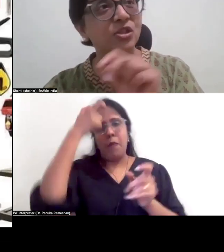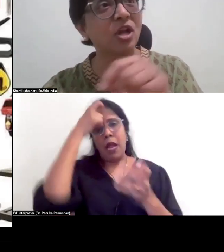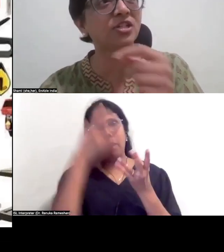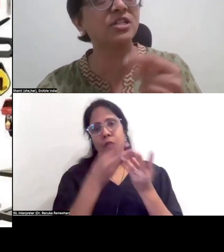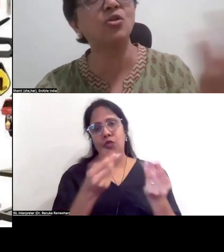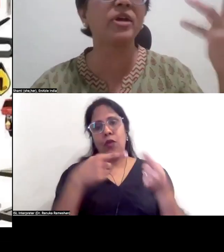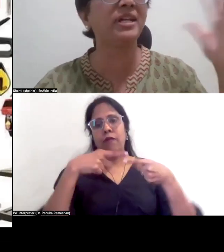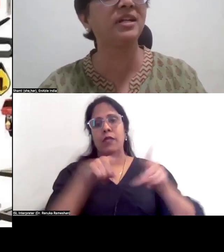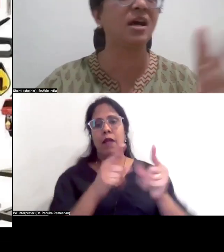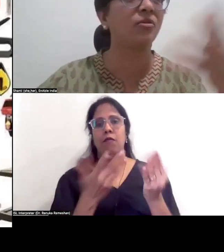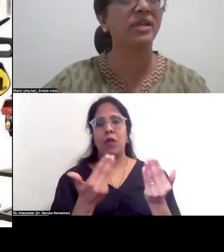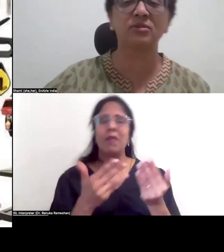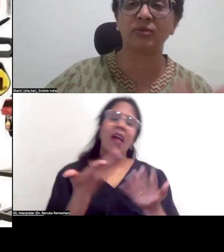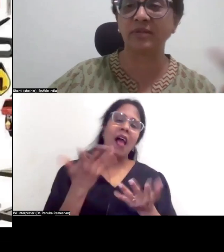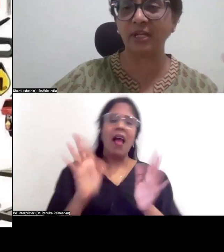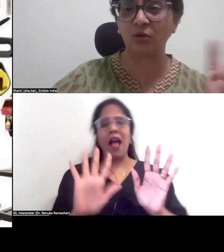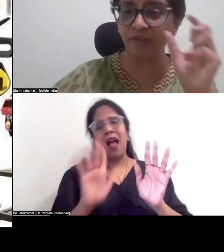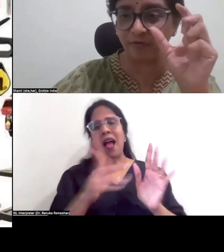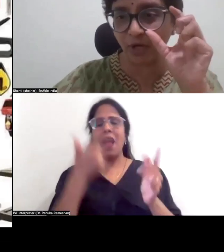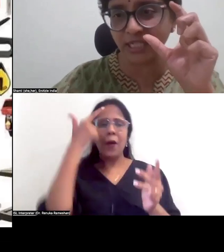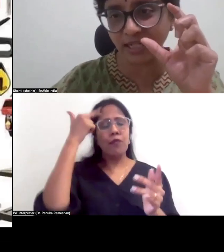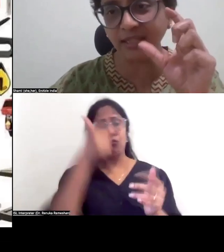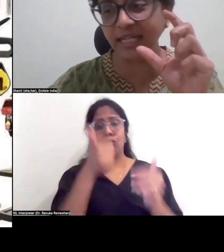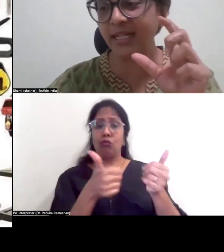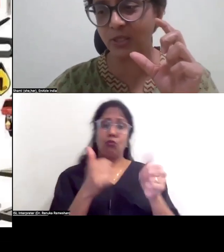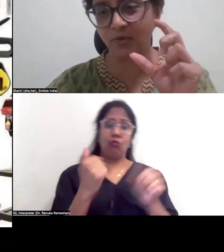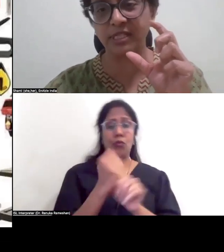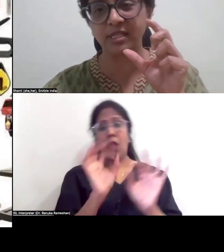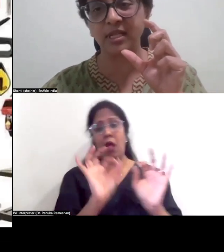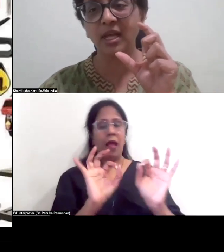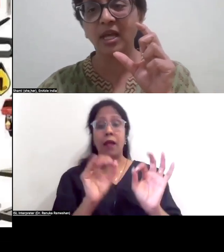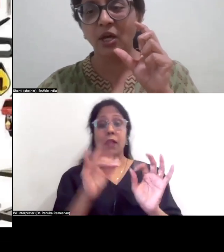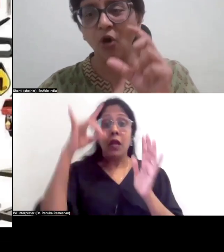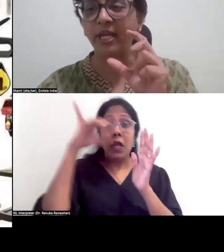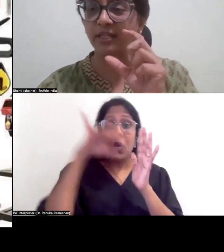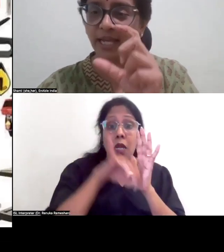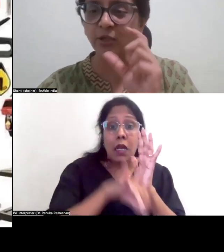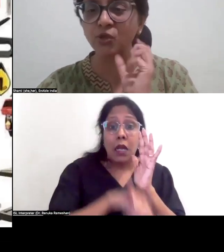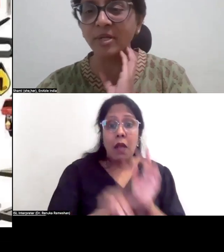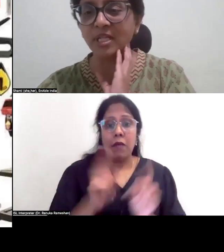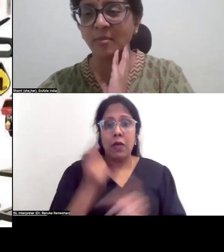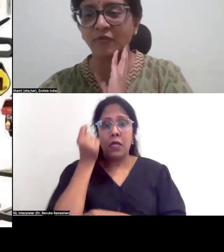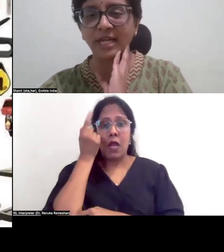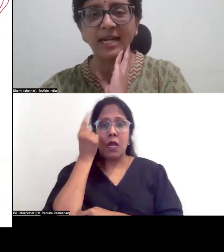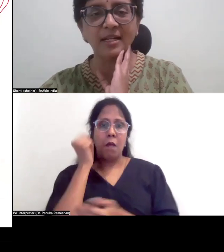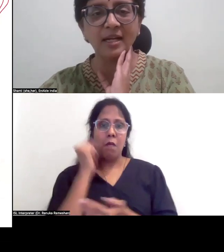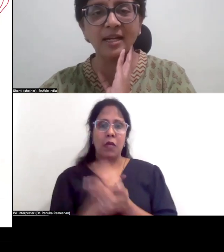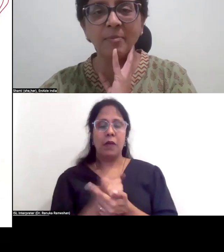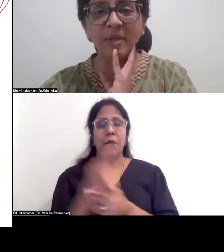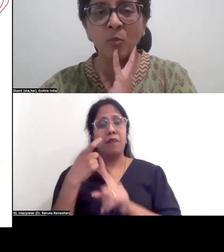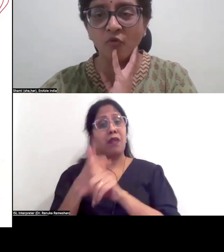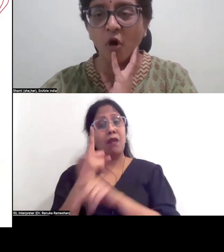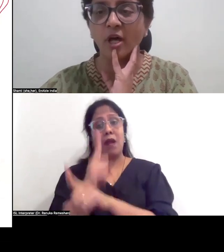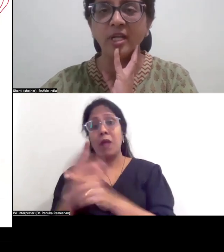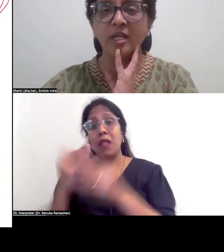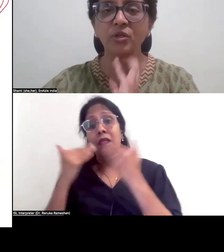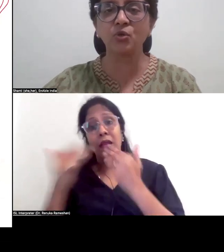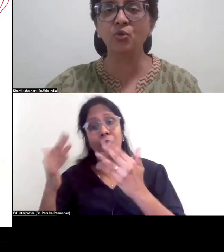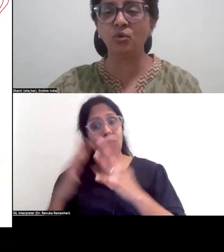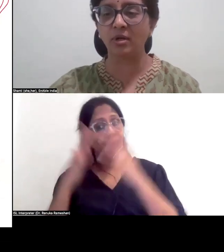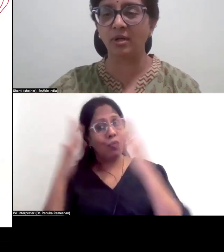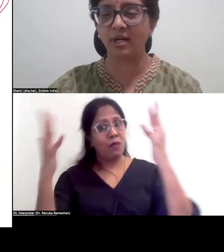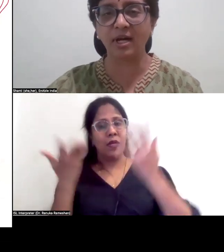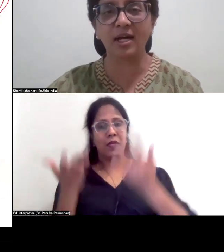an answer. It's not just, oh, he did now, he's doing very good. We have to understand the details of this. Okay, thank you so much, Kamal, for that. Let me move on.